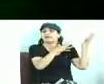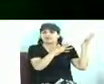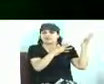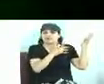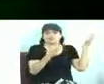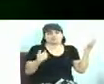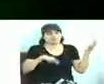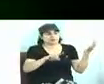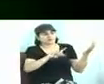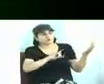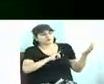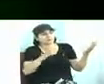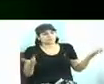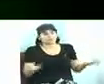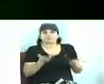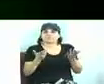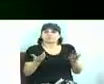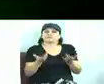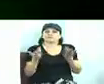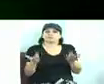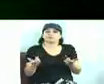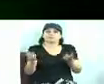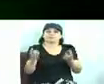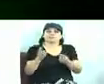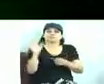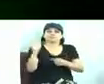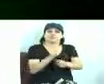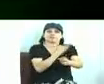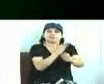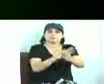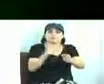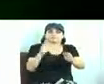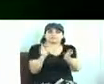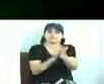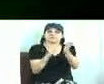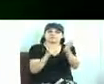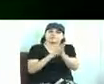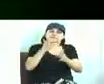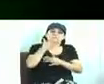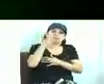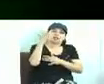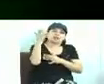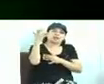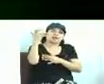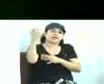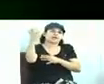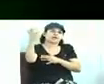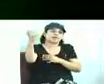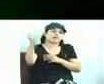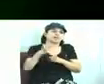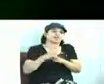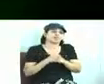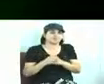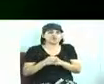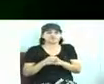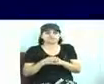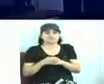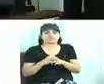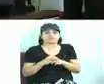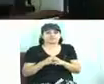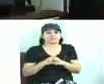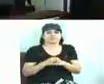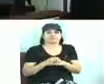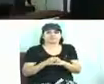us out. We've come today to sing our praises and shout. Come on, Roger, here we